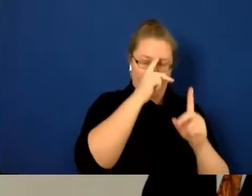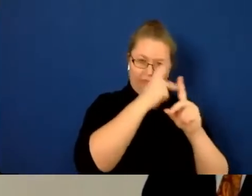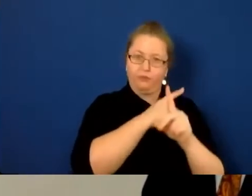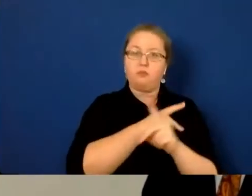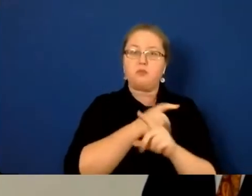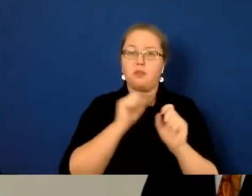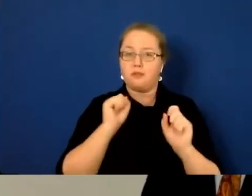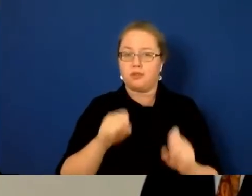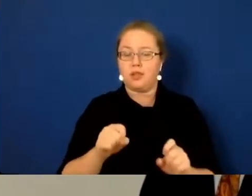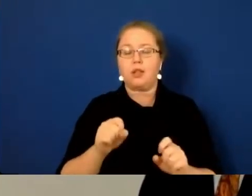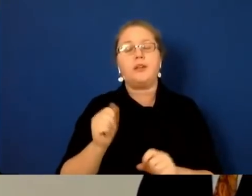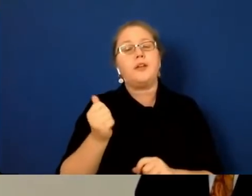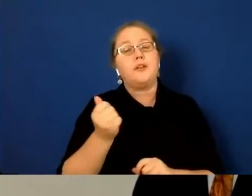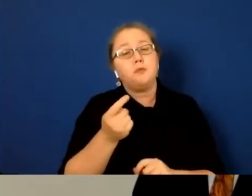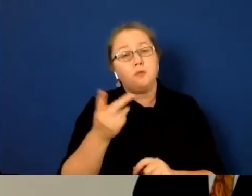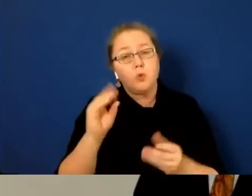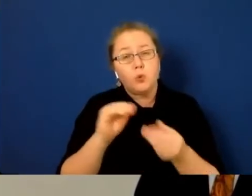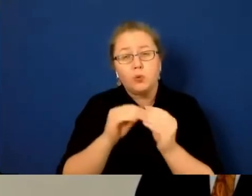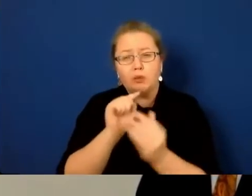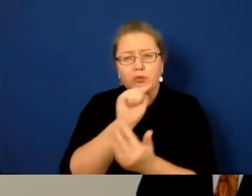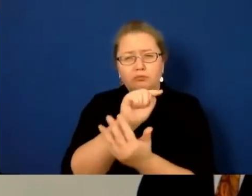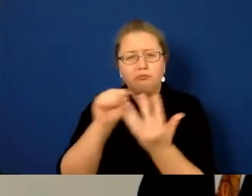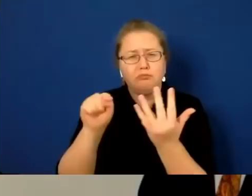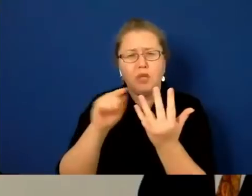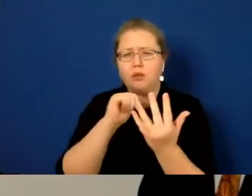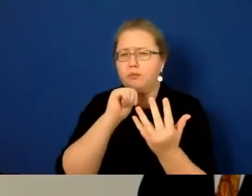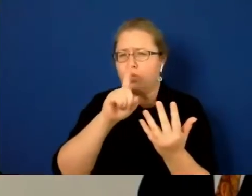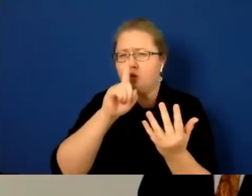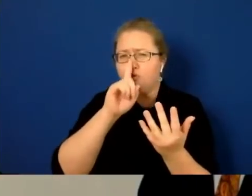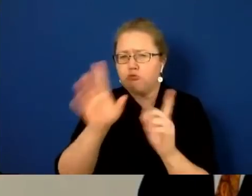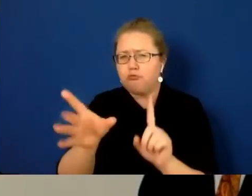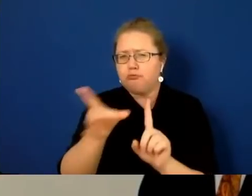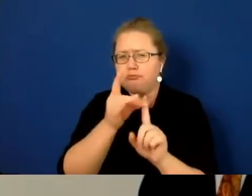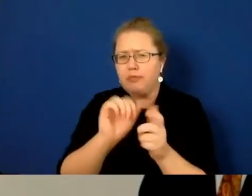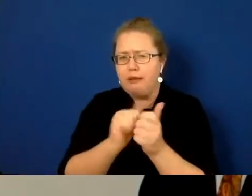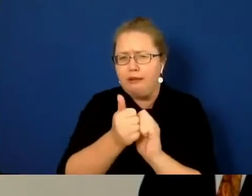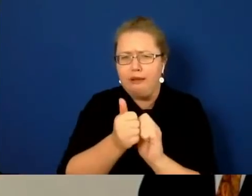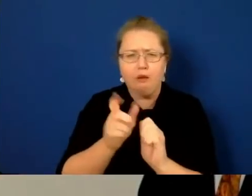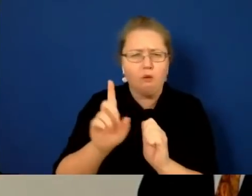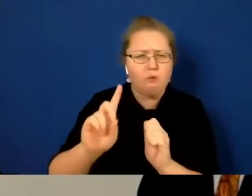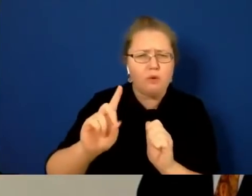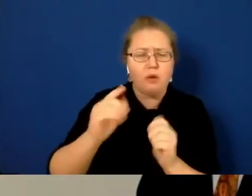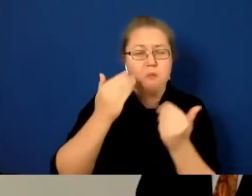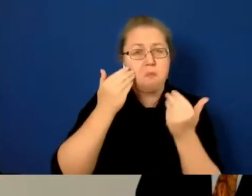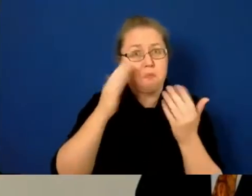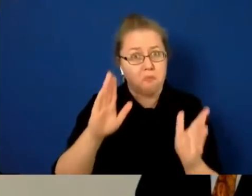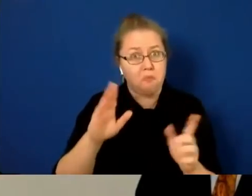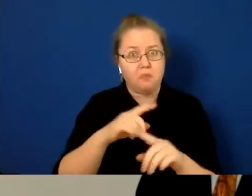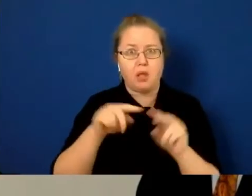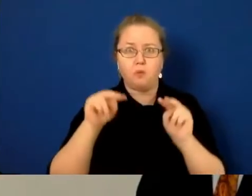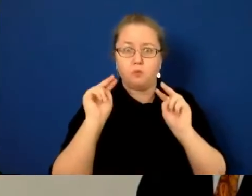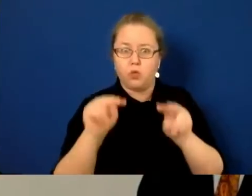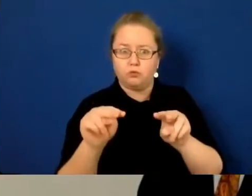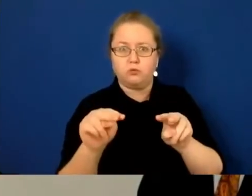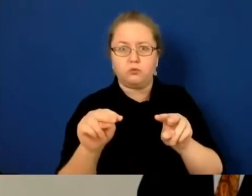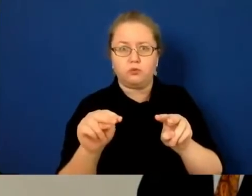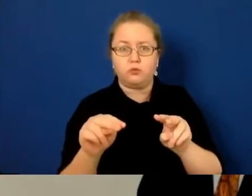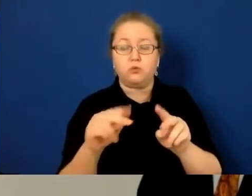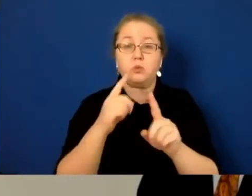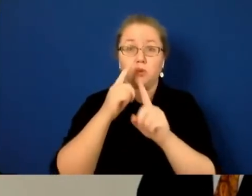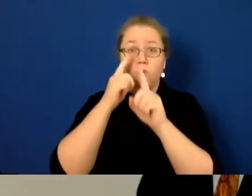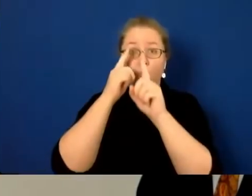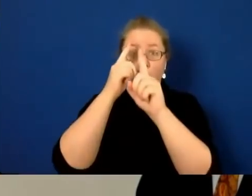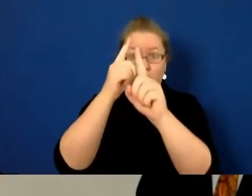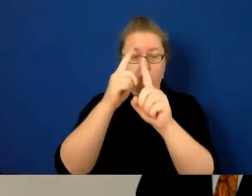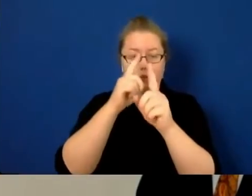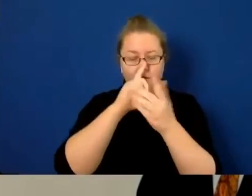it's recognized, they've had an exposure event in their workplace, which might be a school or a long-term care home. So that is